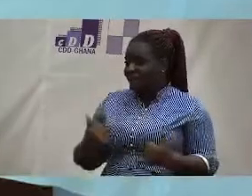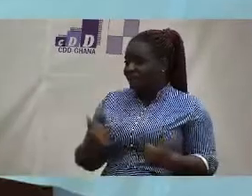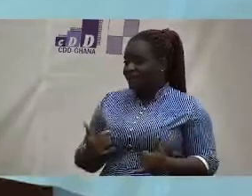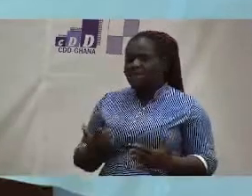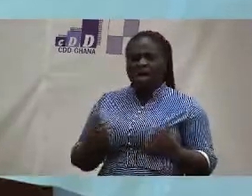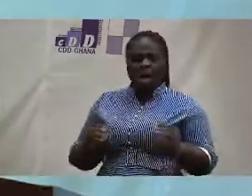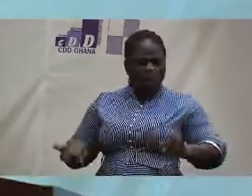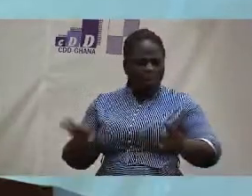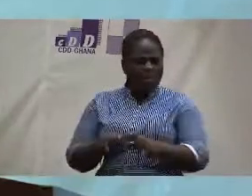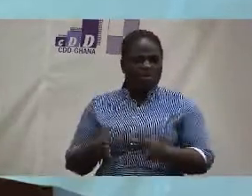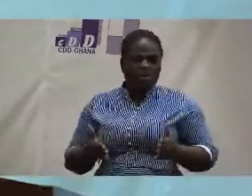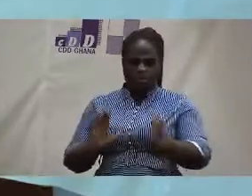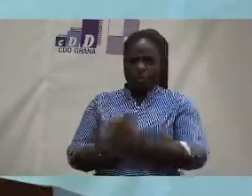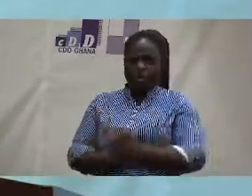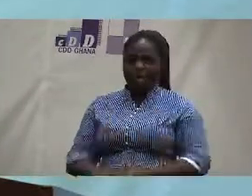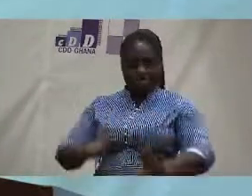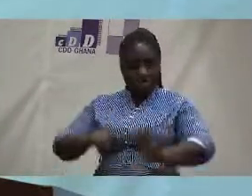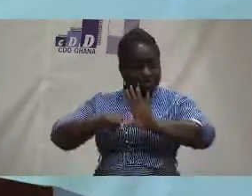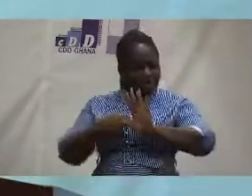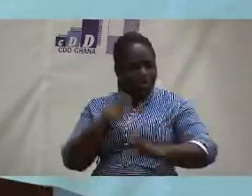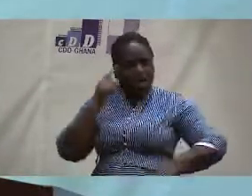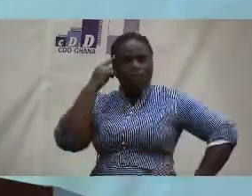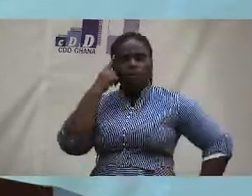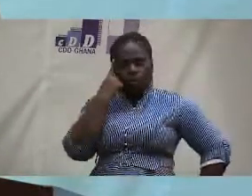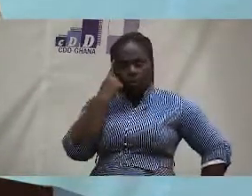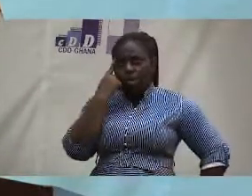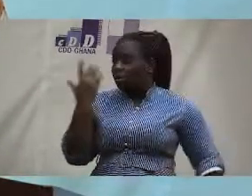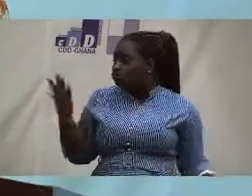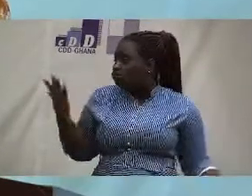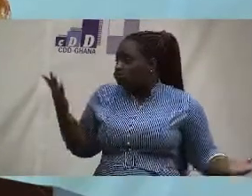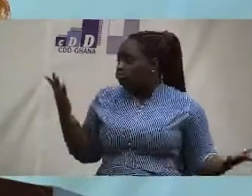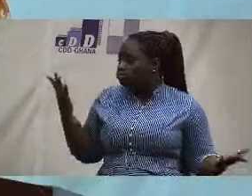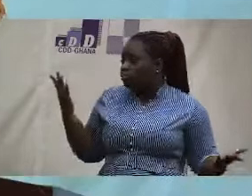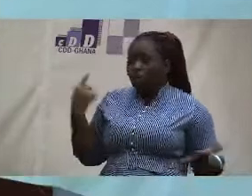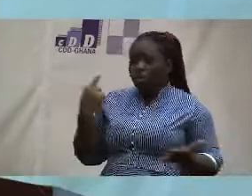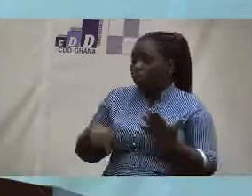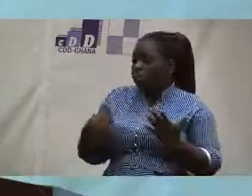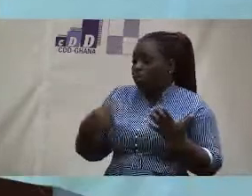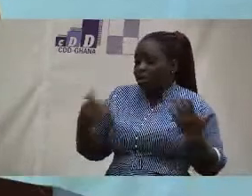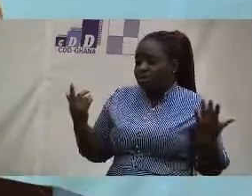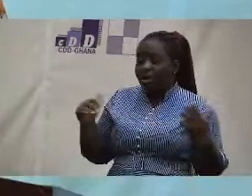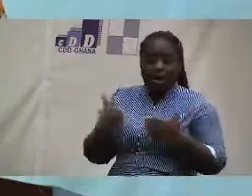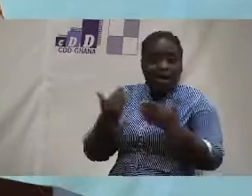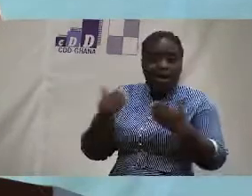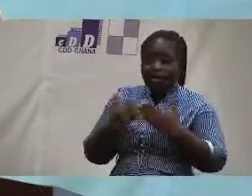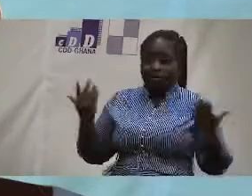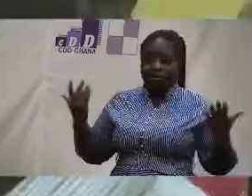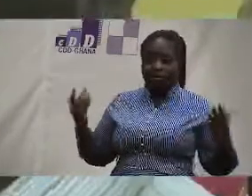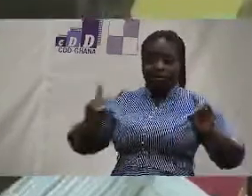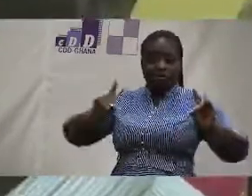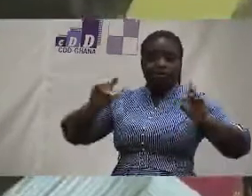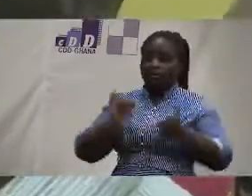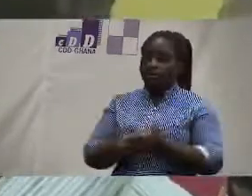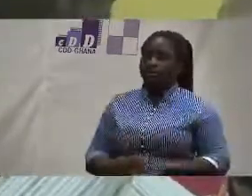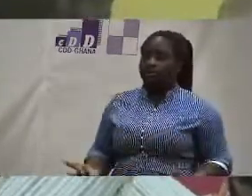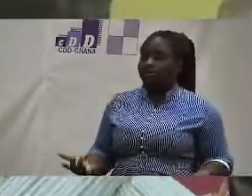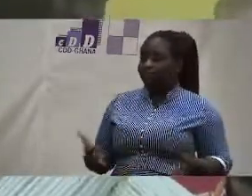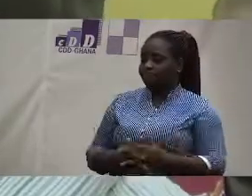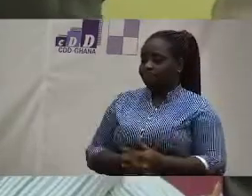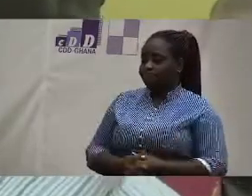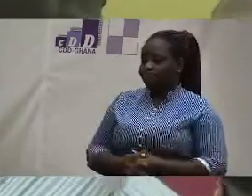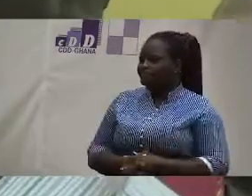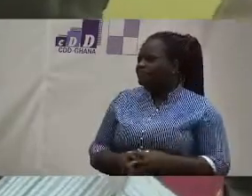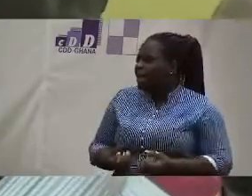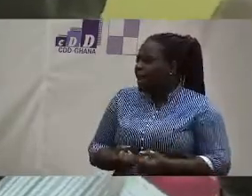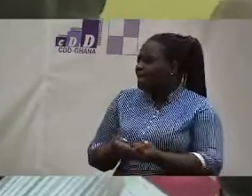important ways we have to start thinking of what and how to do this. And there